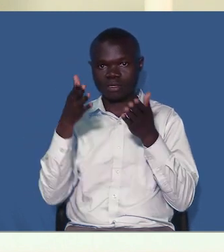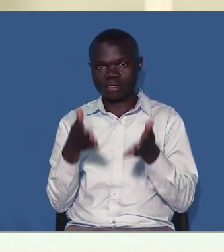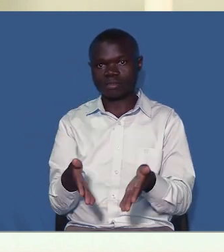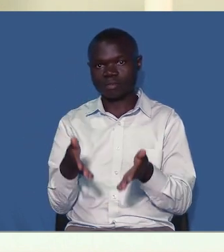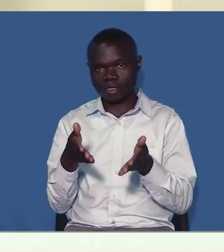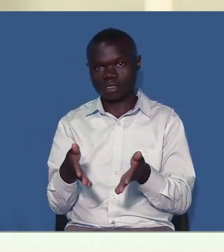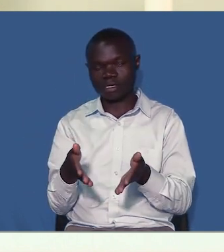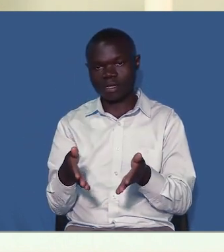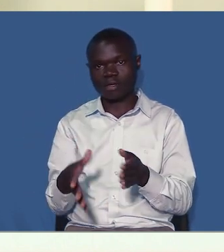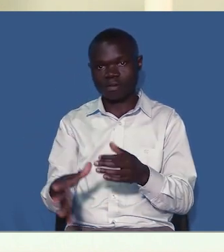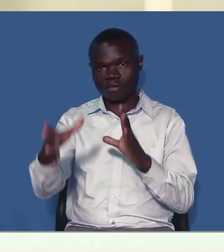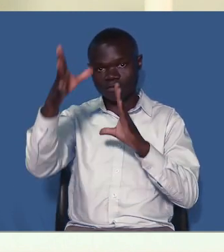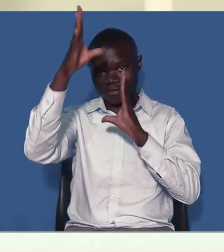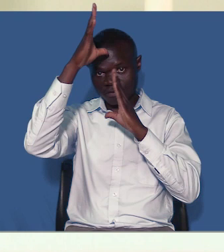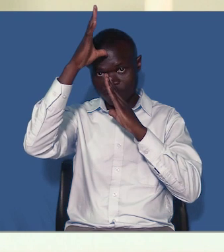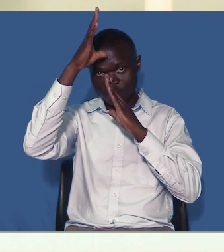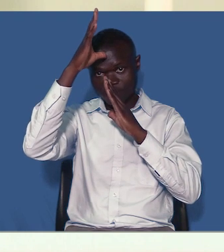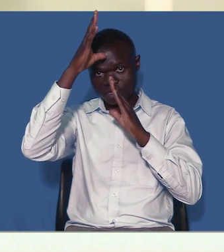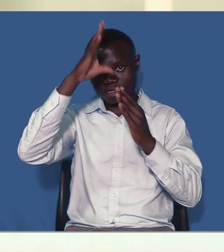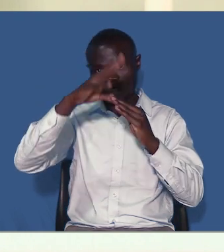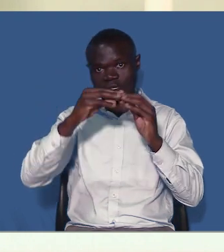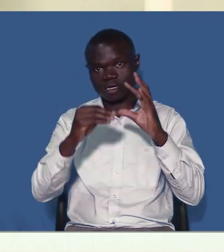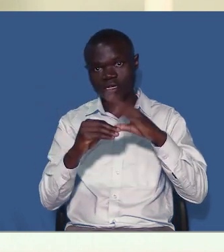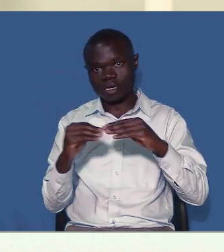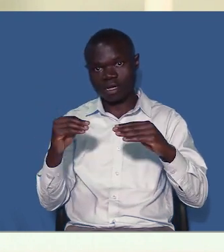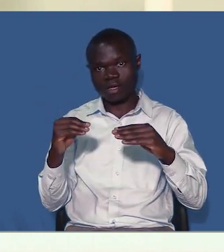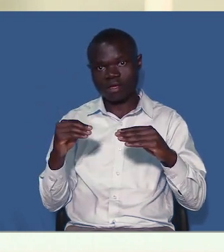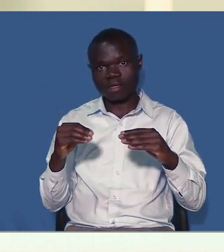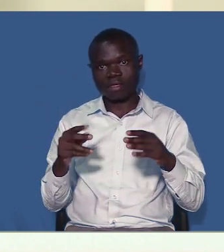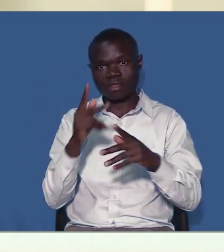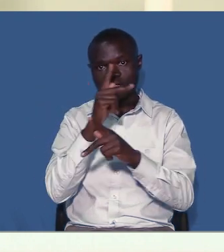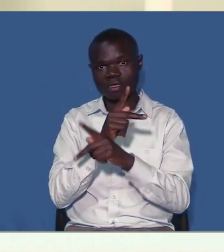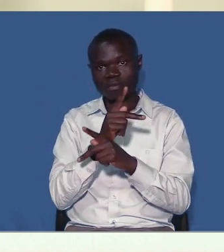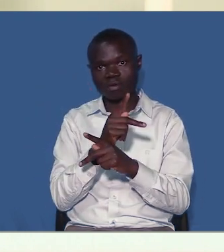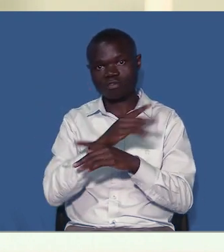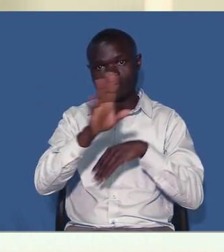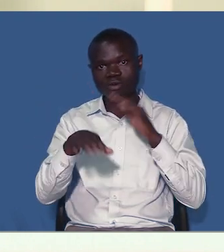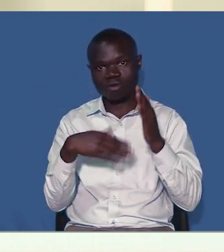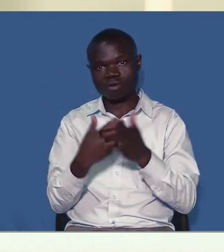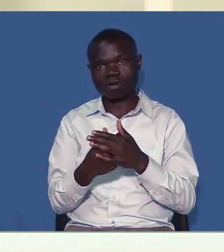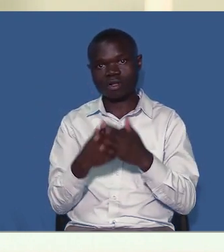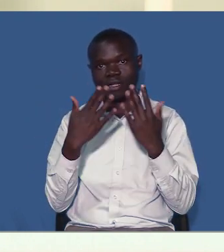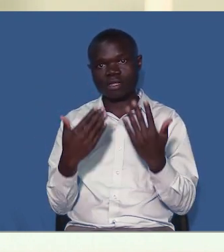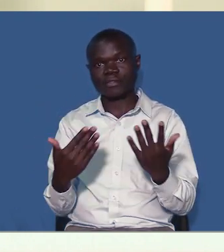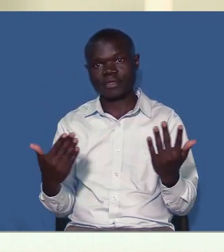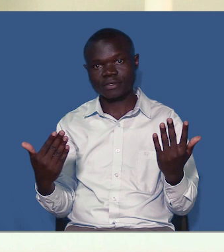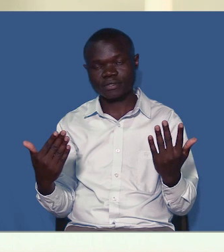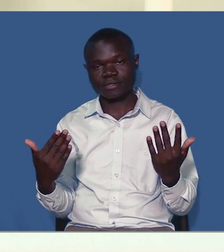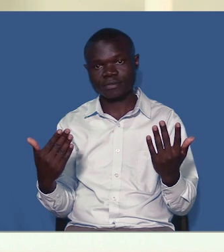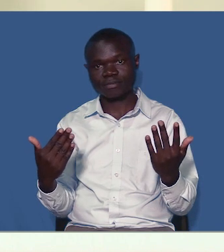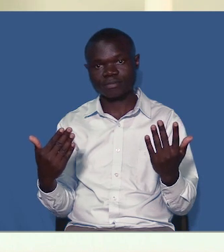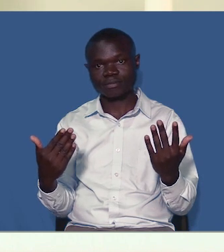The Father is the creator and sustainer of all things. In baptism, the Father's love and grace